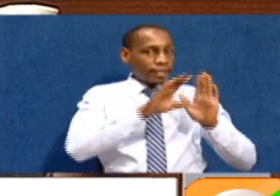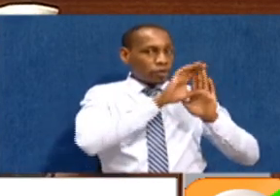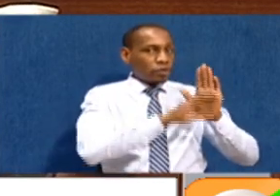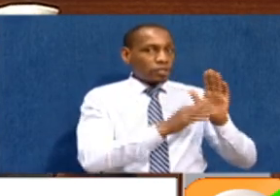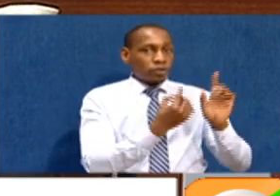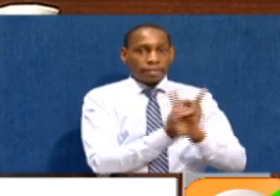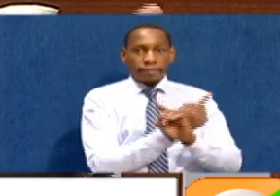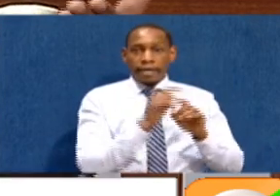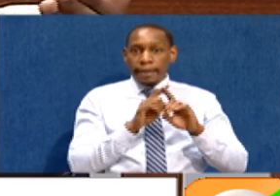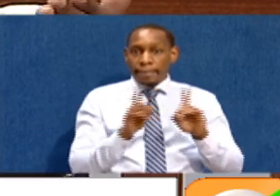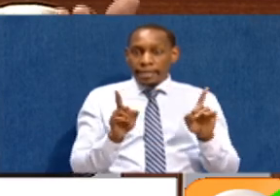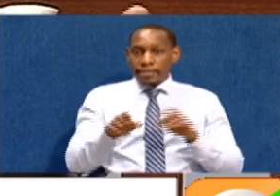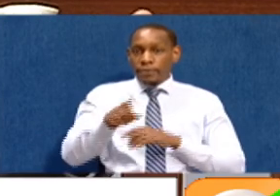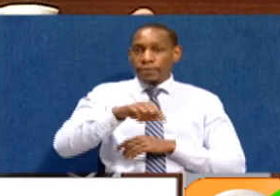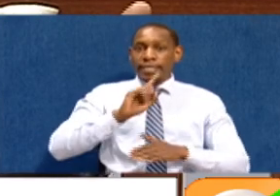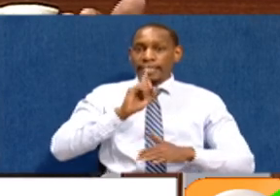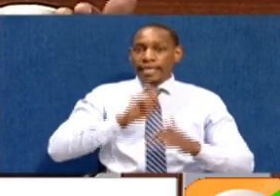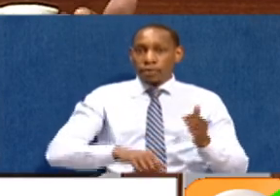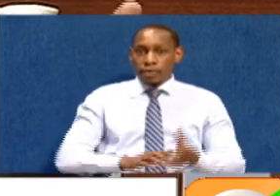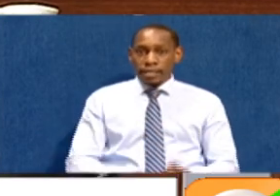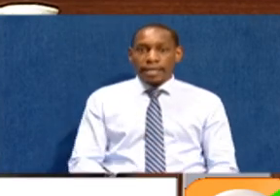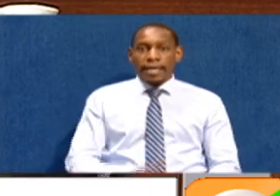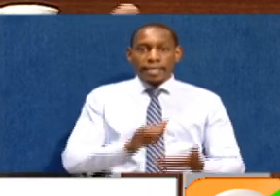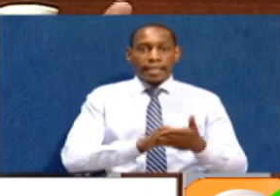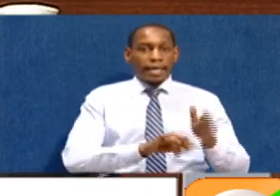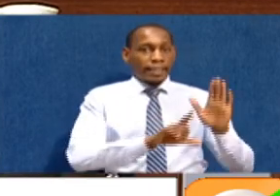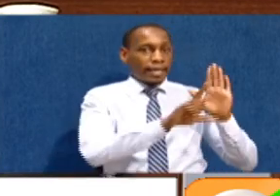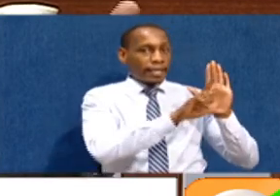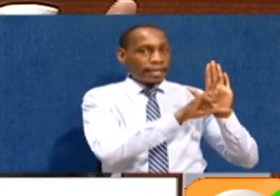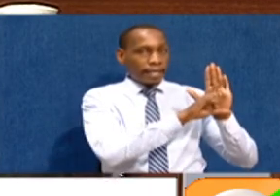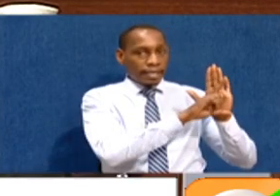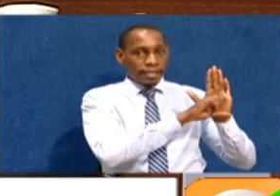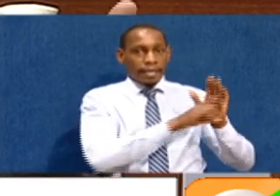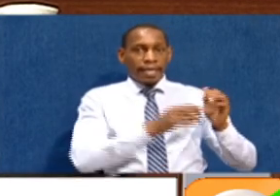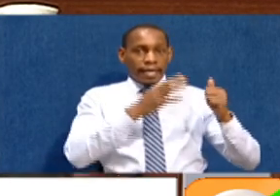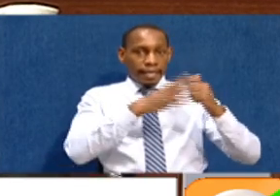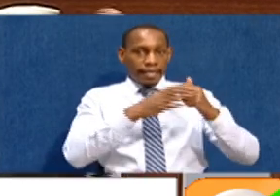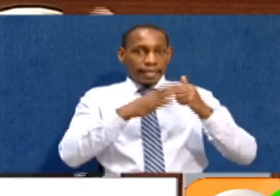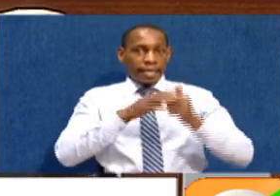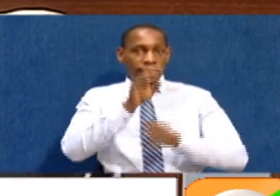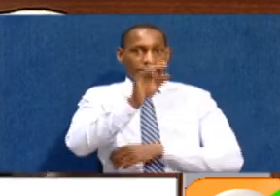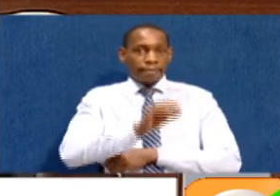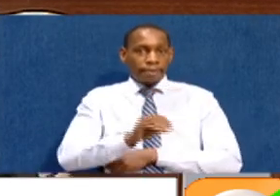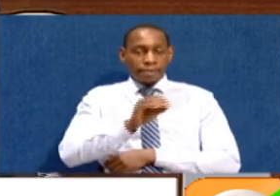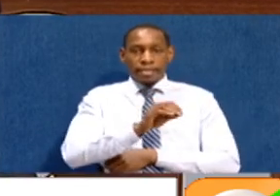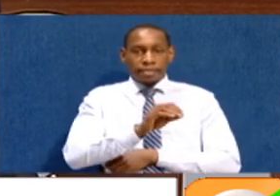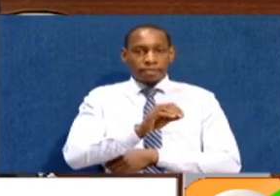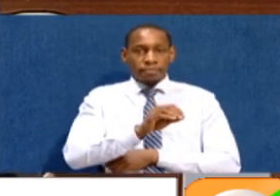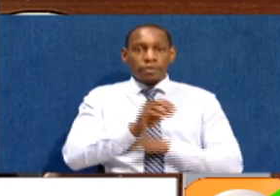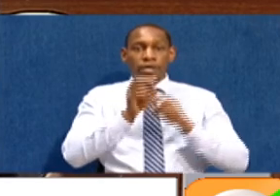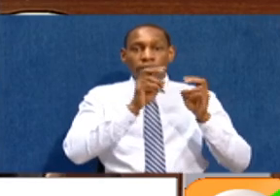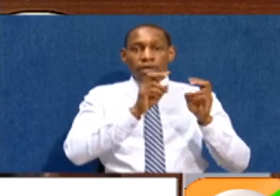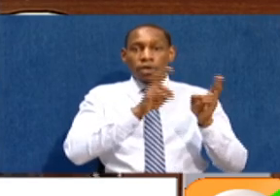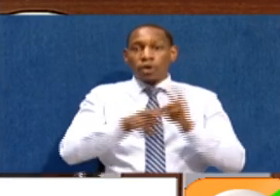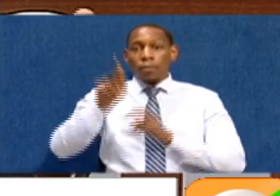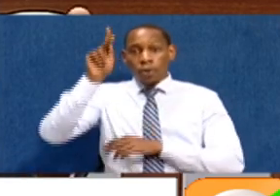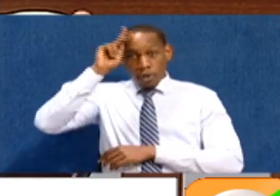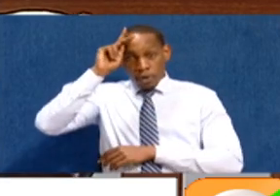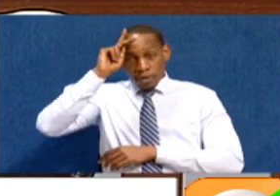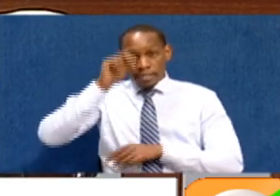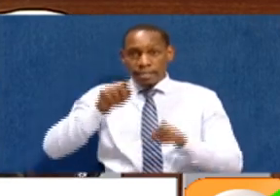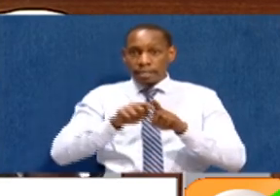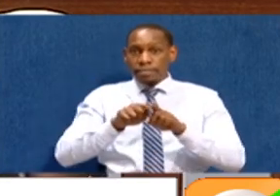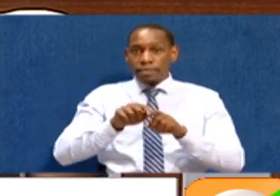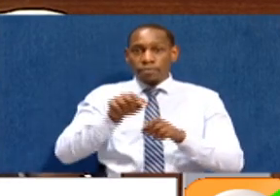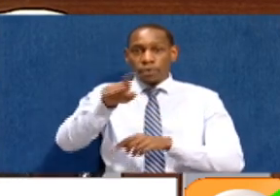differently. But what we are saying is that the law is 99% common sense. And we are